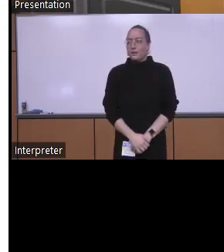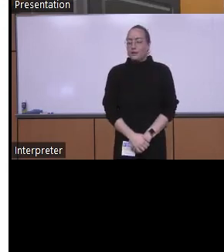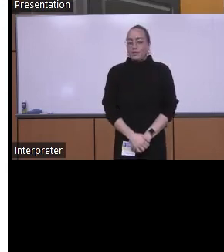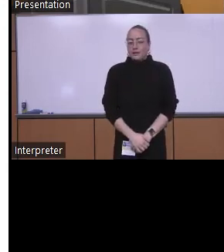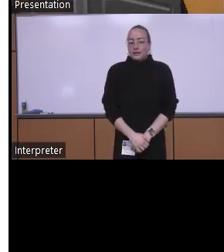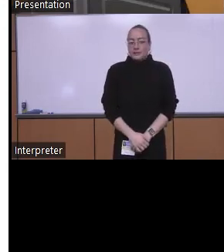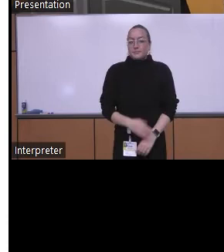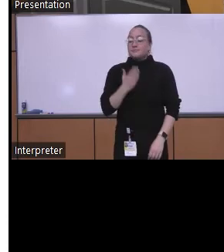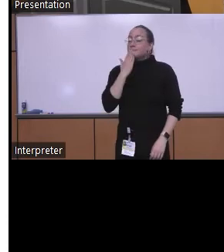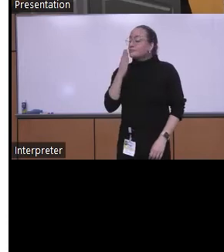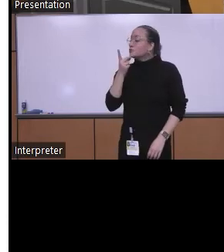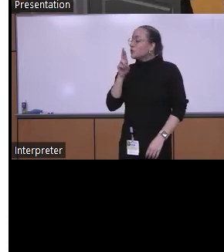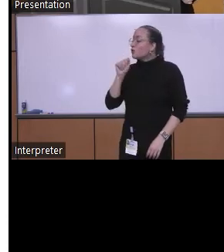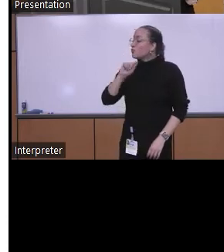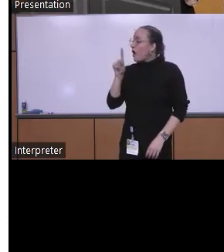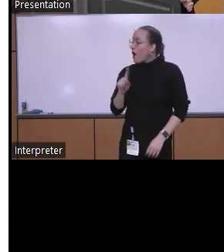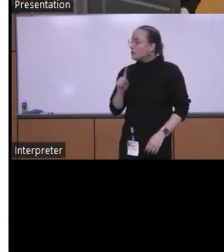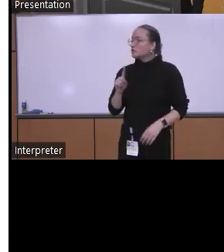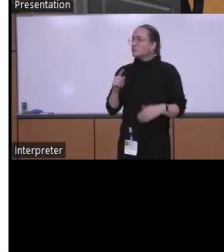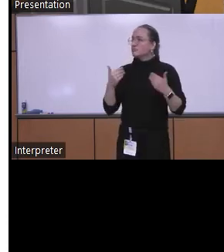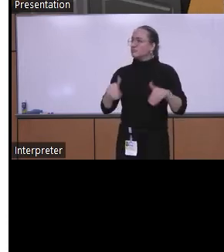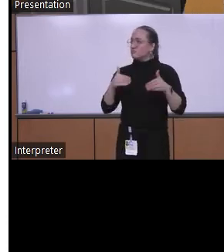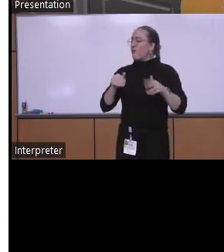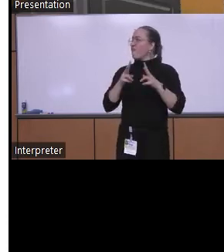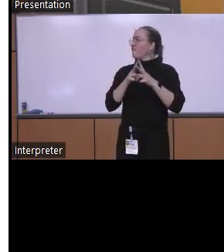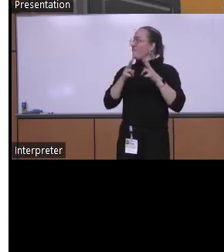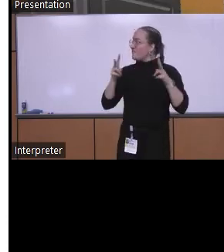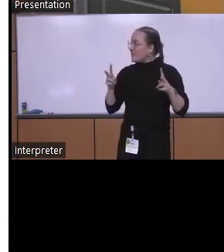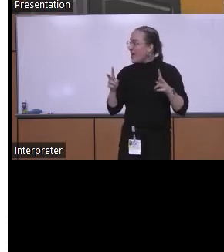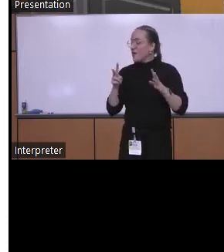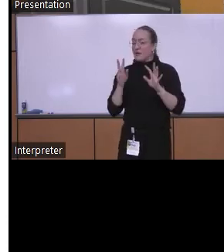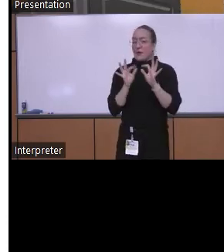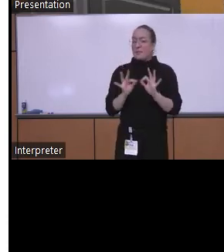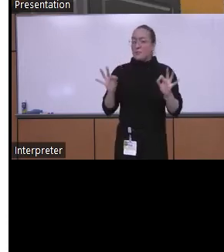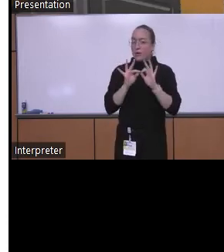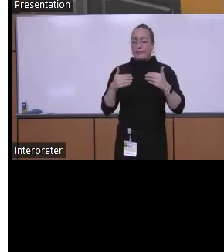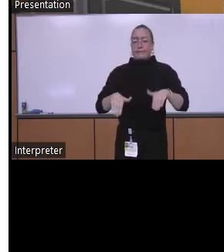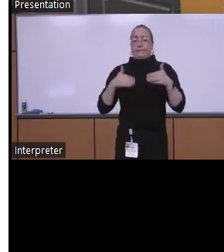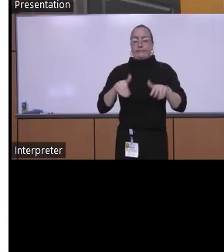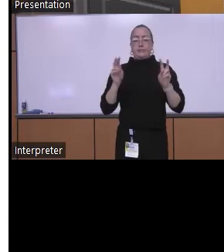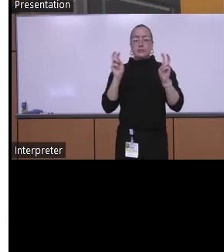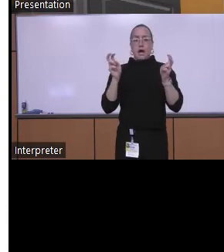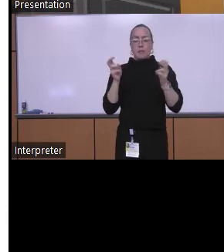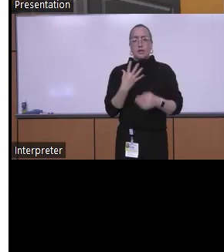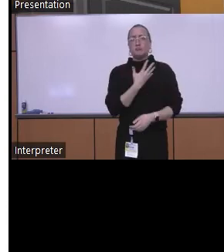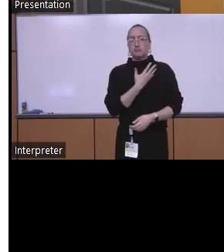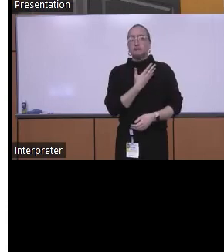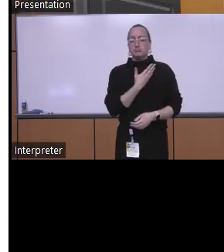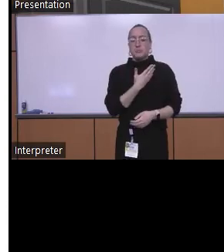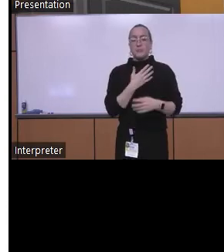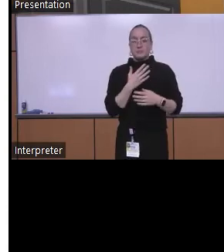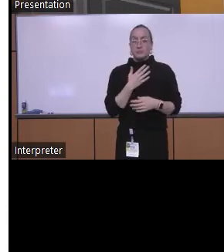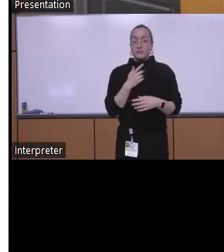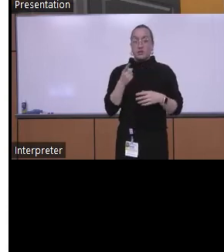Thank you, Dr. Raz, for a truly provocative and very, very important topic, covered in a very